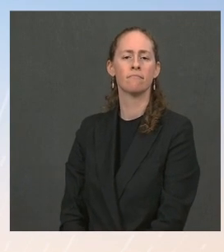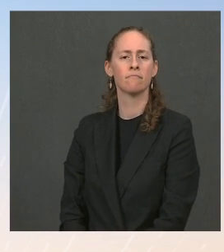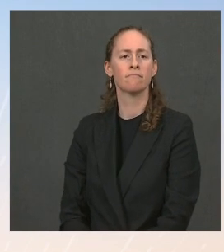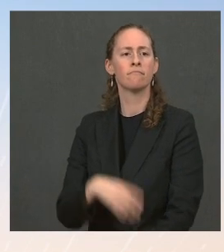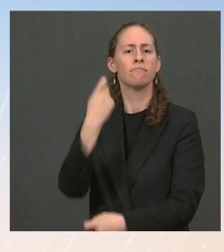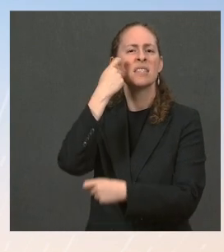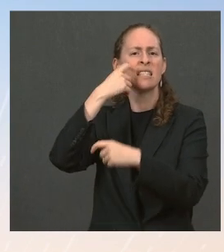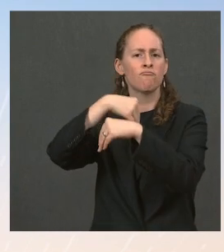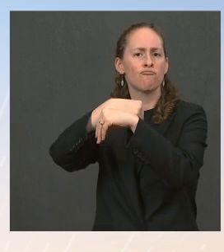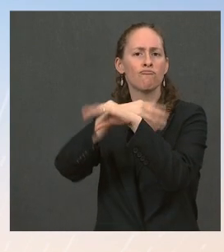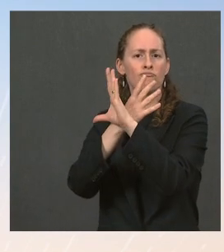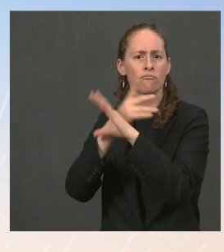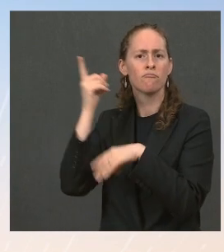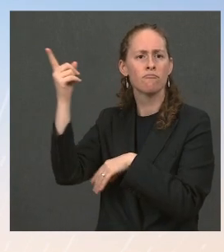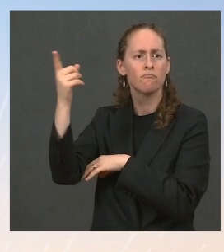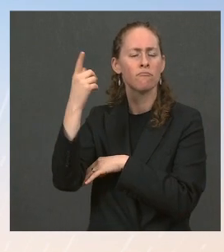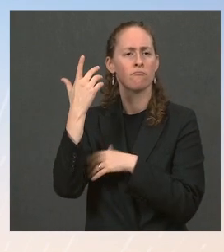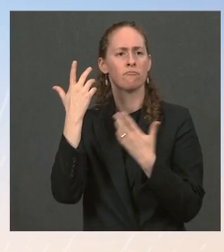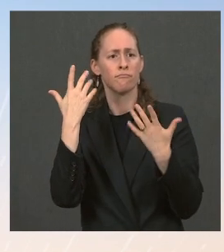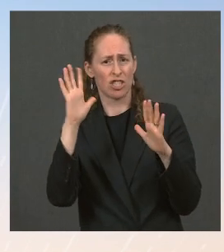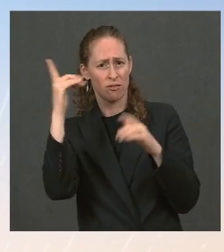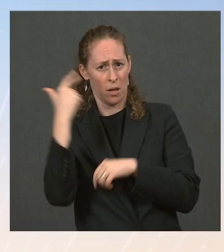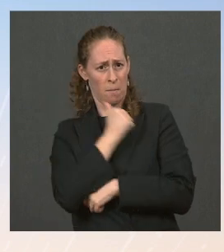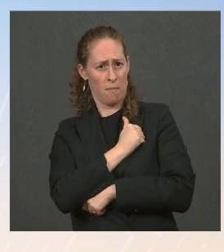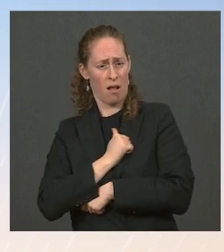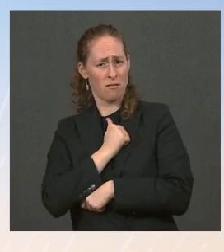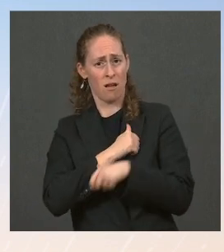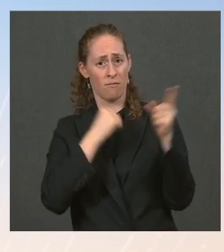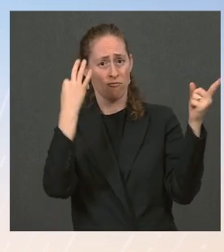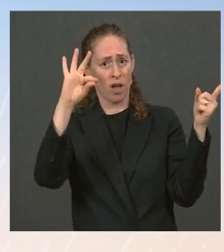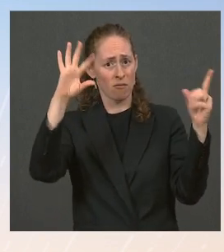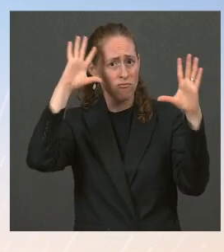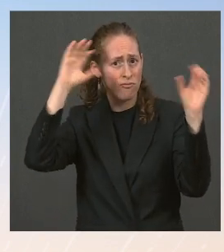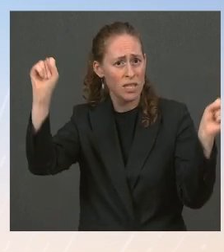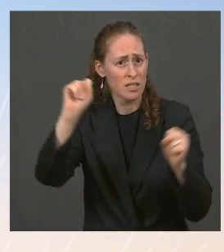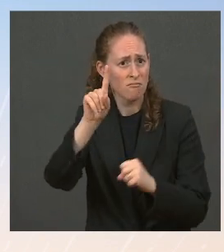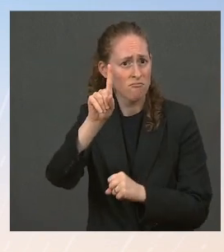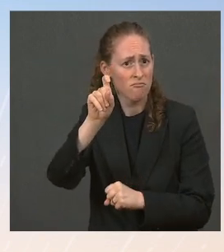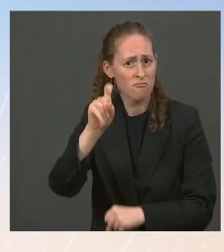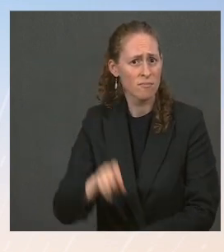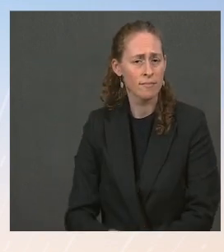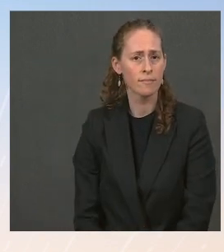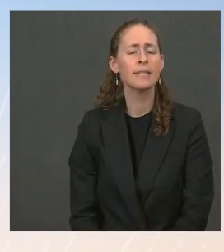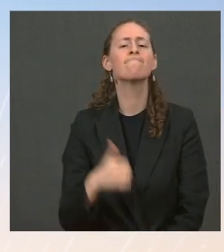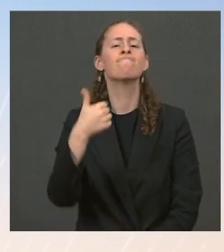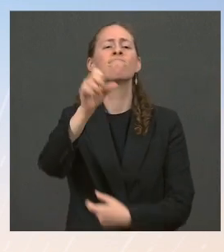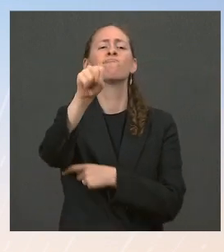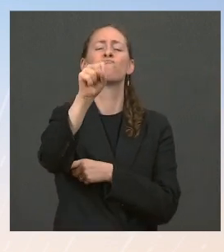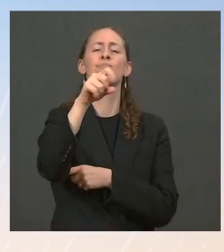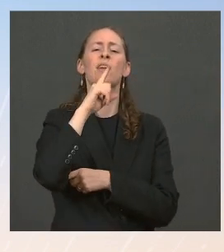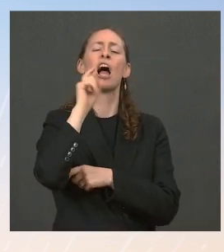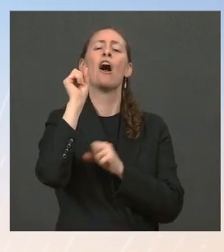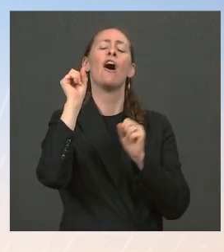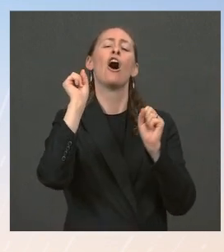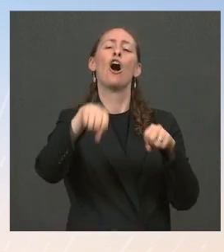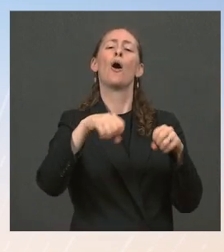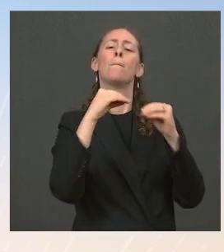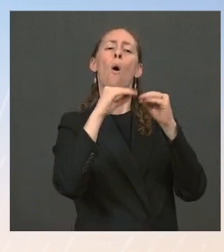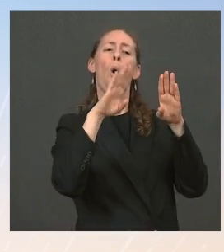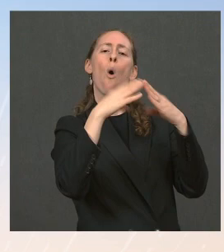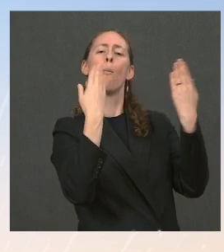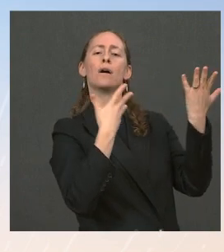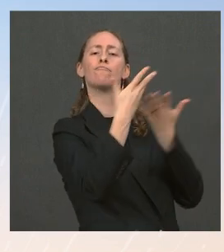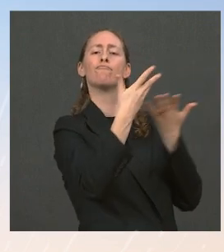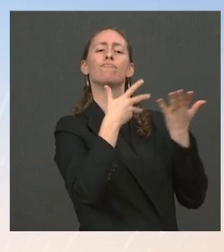Biden apologize to Emmanuel Macron? He acknowledged that there could have been greater consultation. And the call, again, as I stated earlier, was